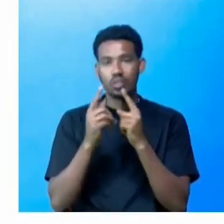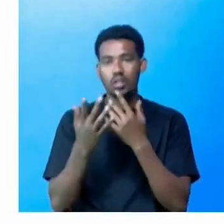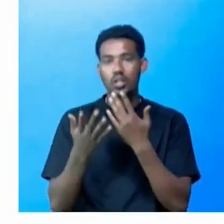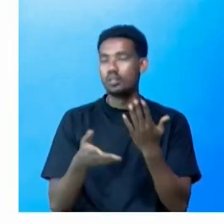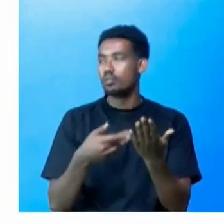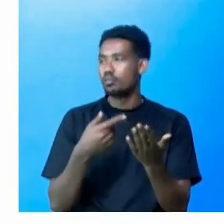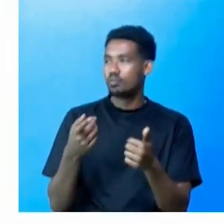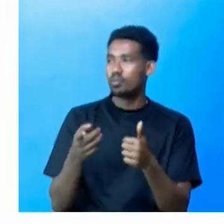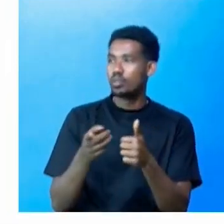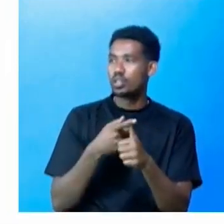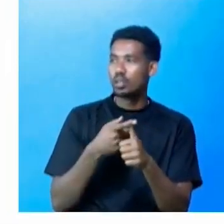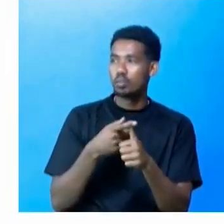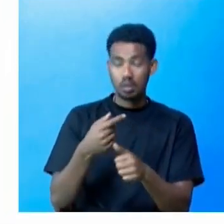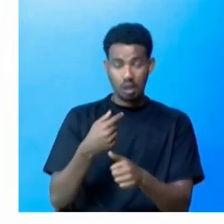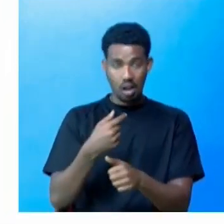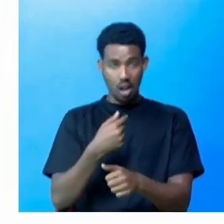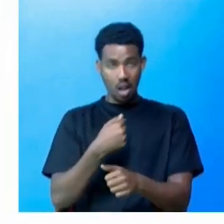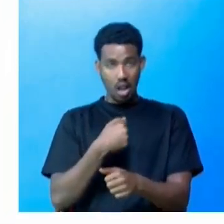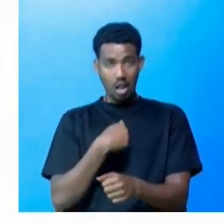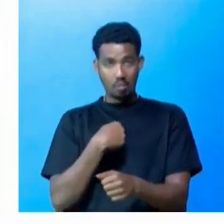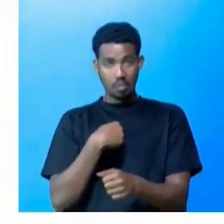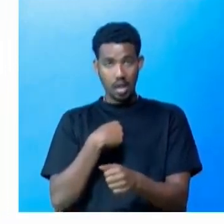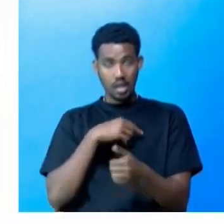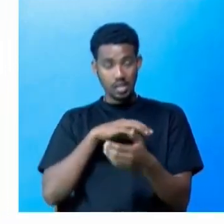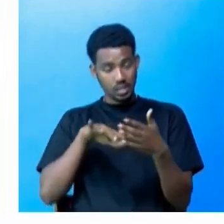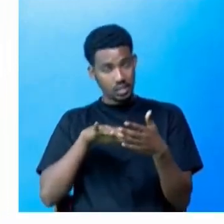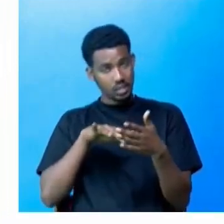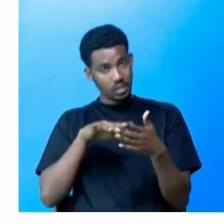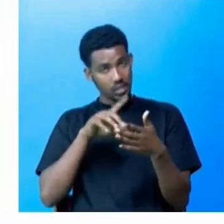and we can say red.